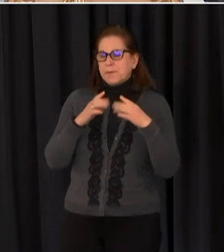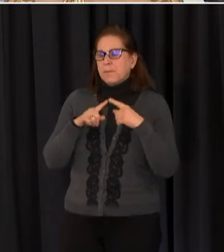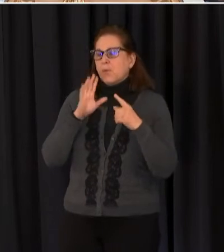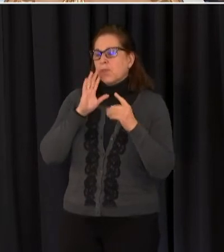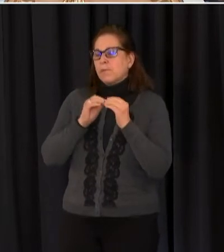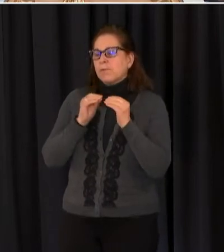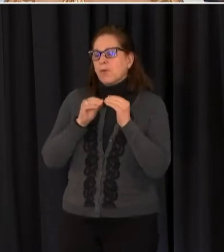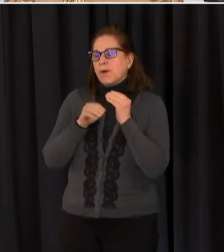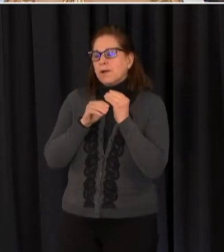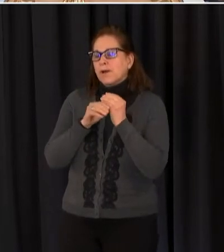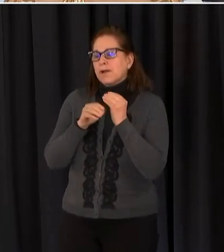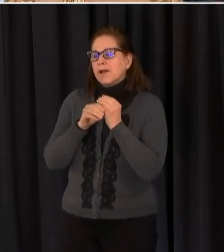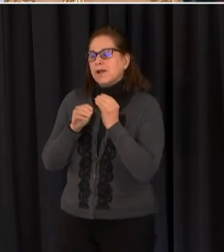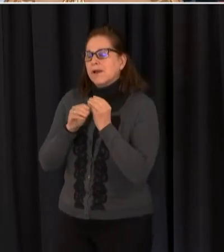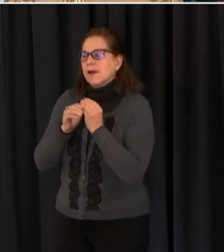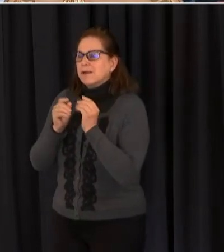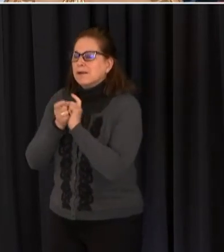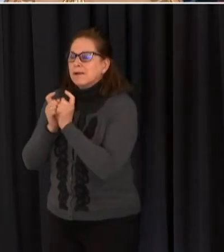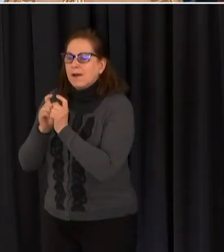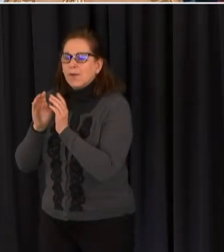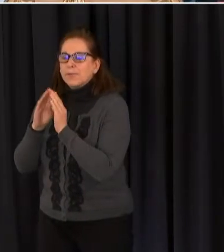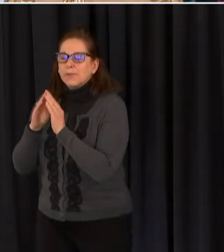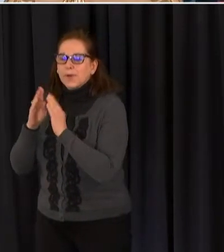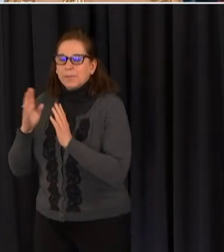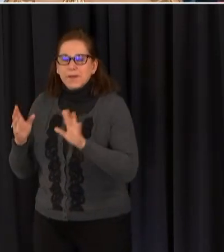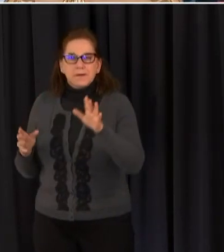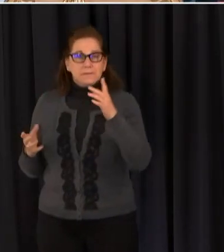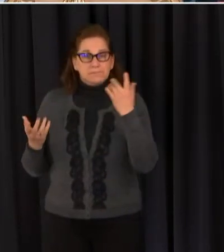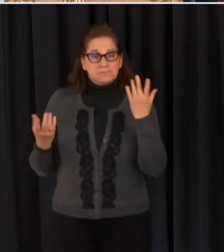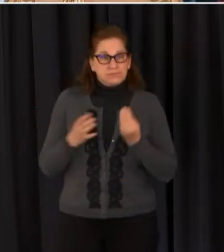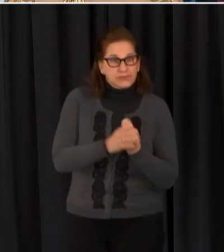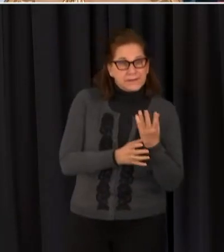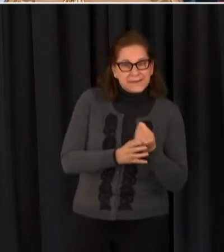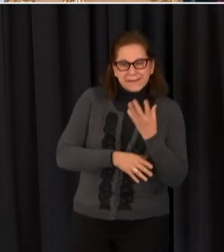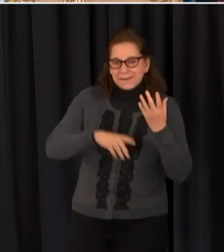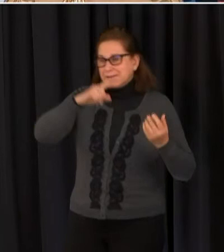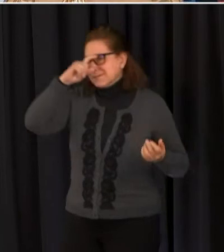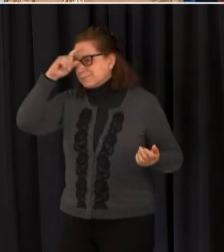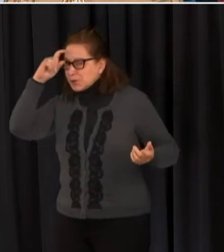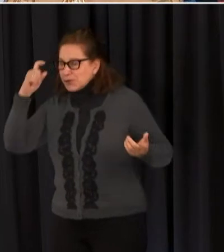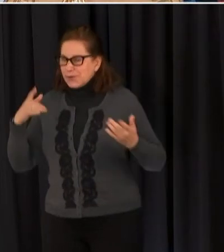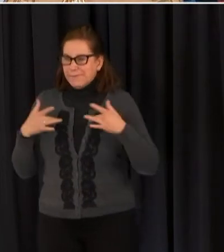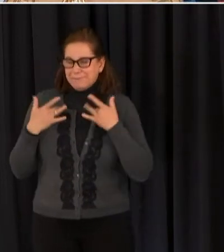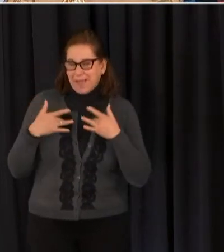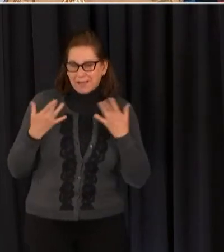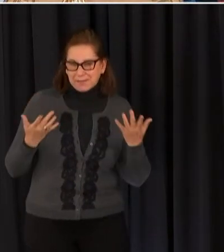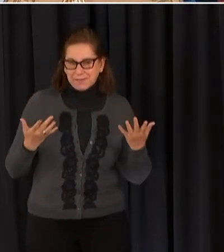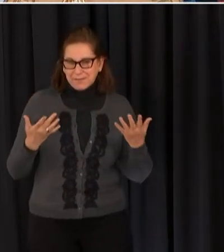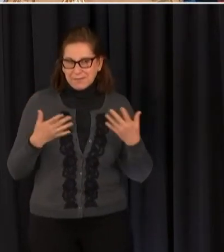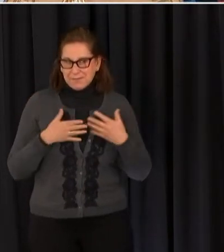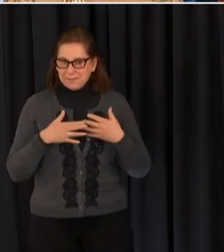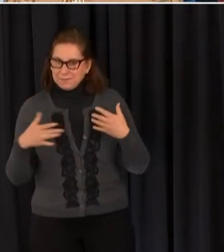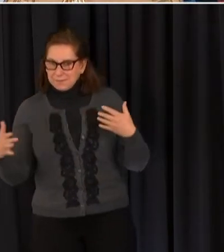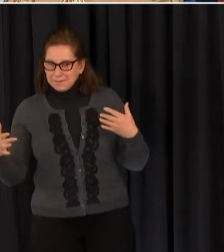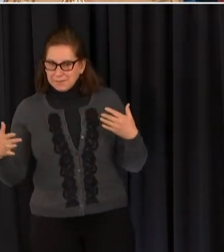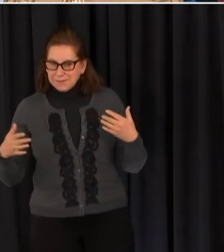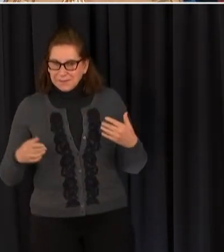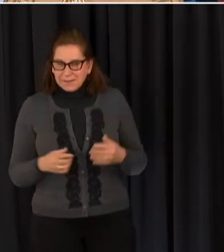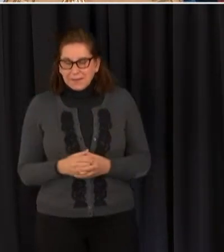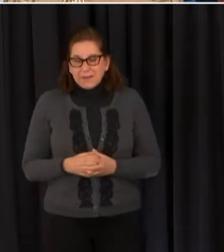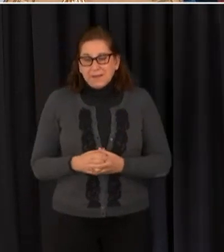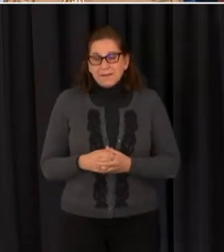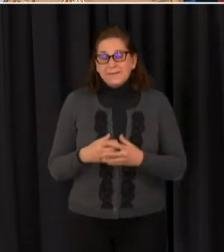discussion of our spring and summer posture. Today, numbers are